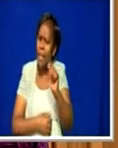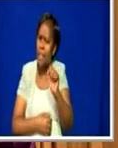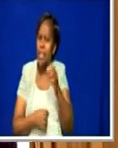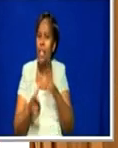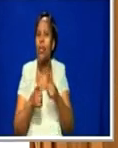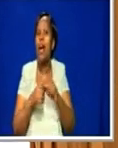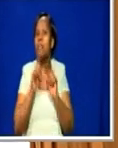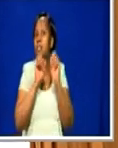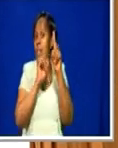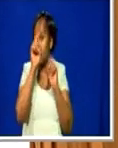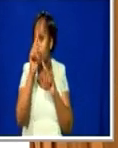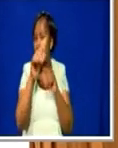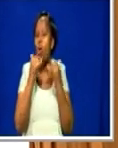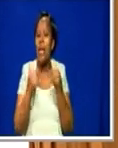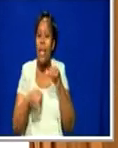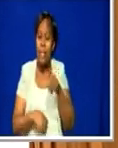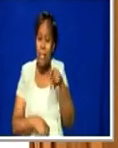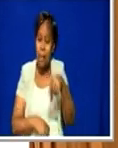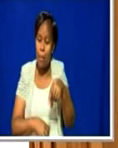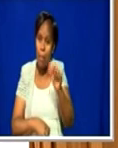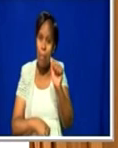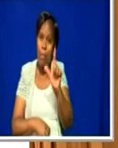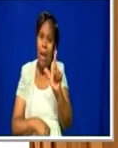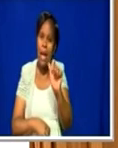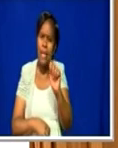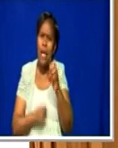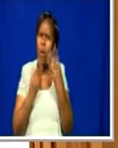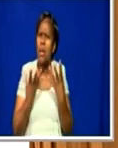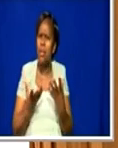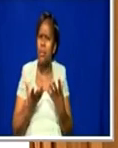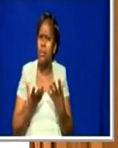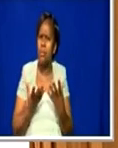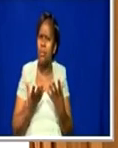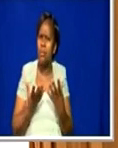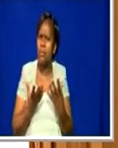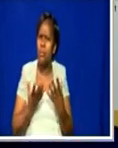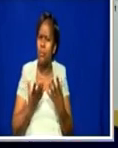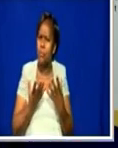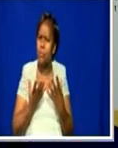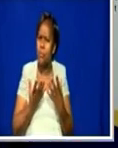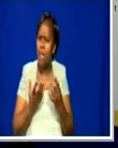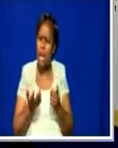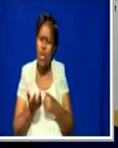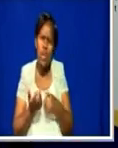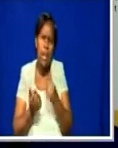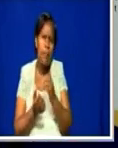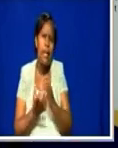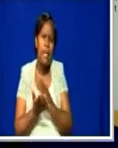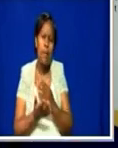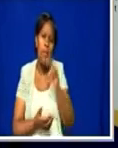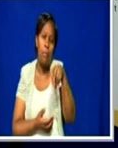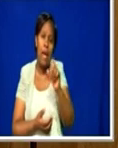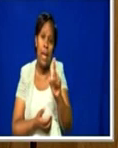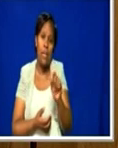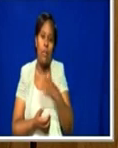star. Yes. So these planets, how many are they? Or can you name some of the planets that? Yes, we